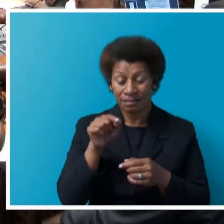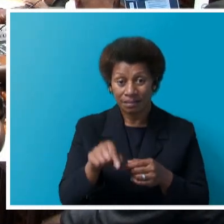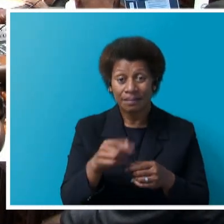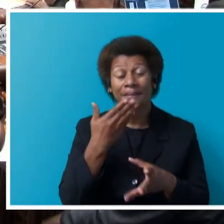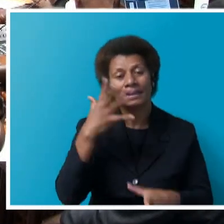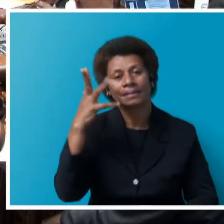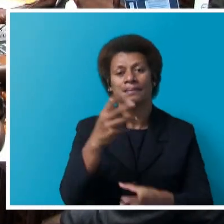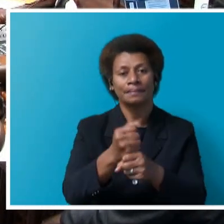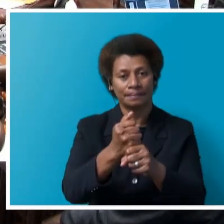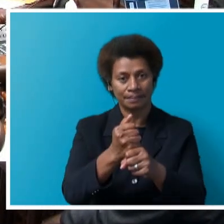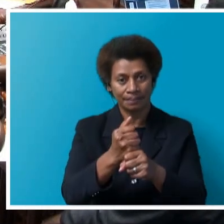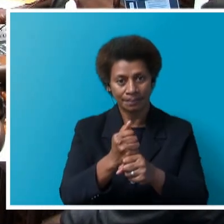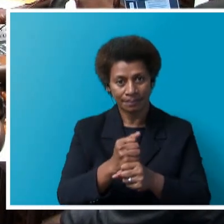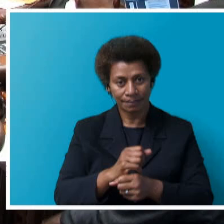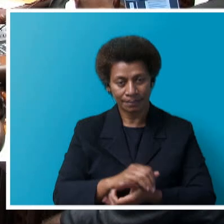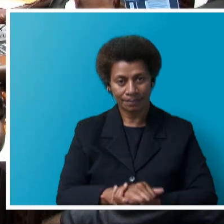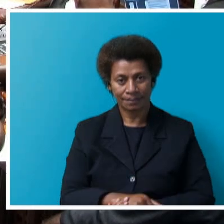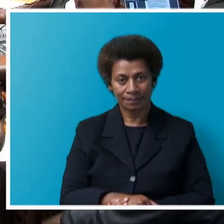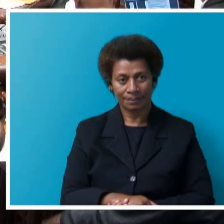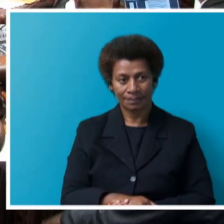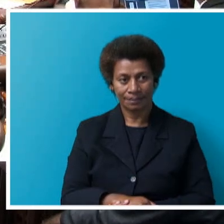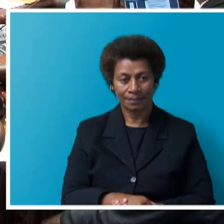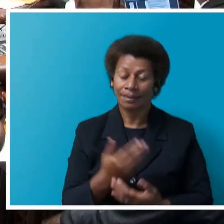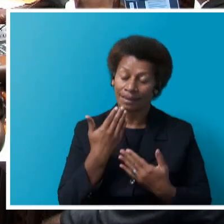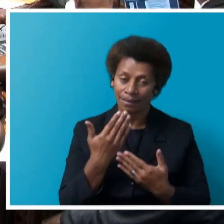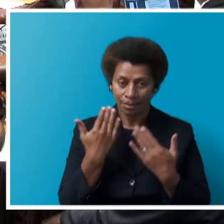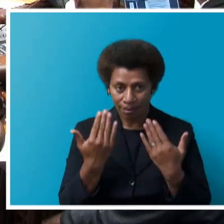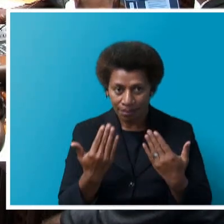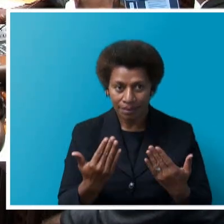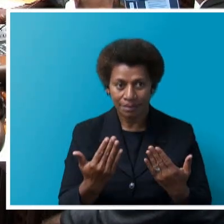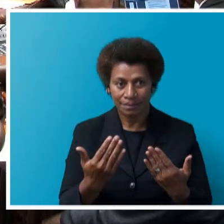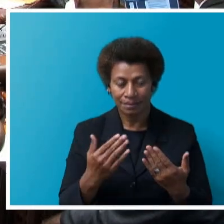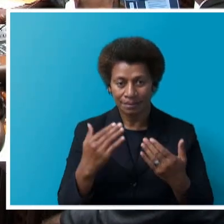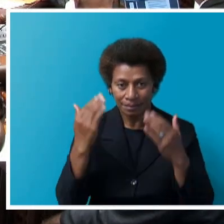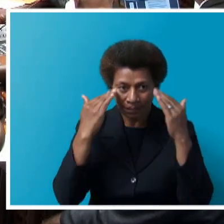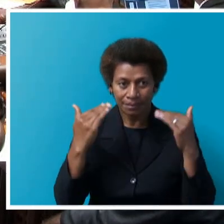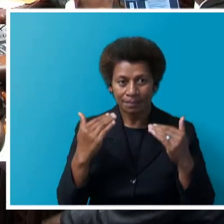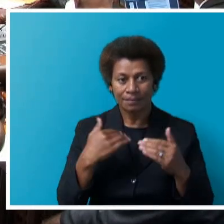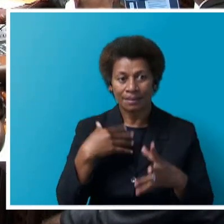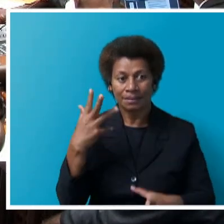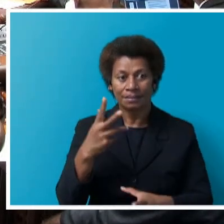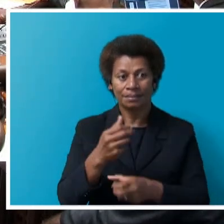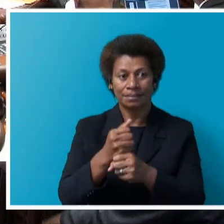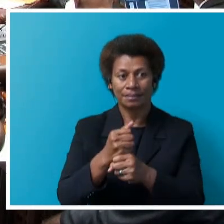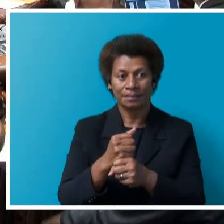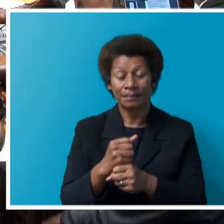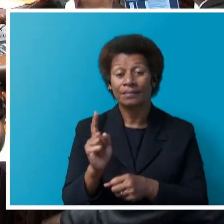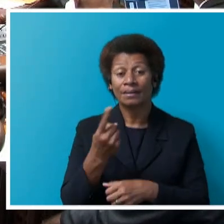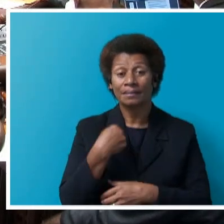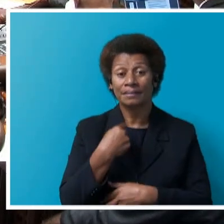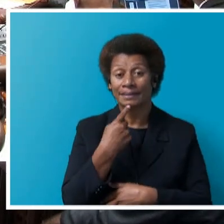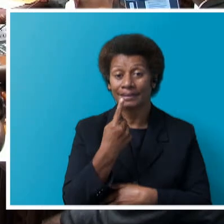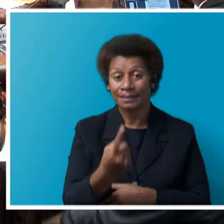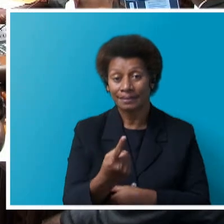your statement. Thank you, Honourable Speaker. So I'm just wrapping up and into the last paragraph. What I was trying to infer,